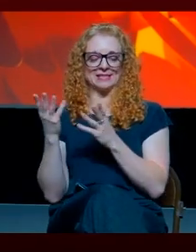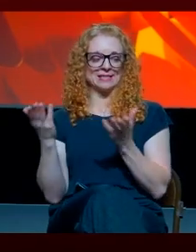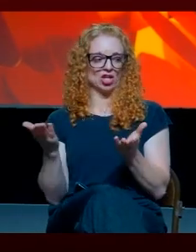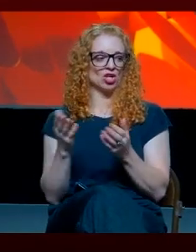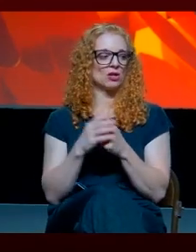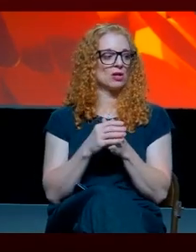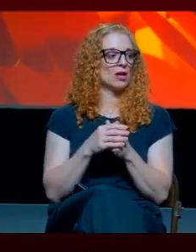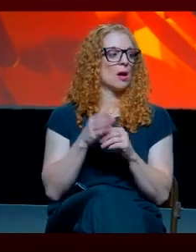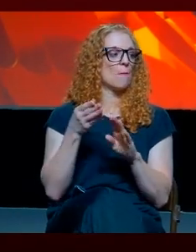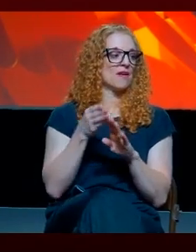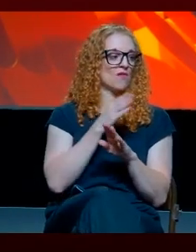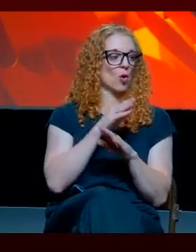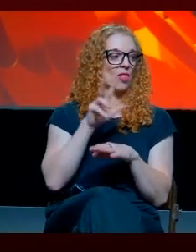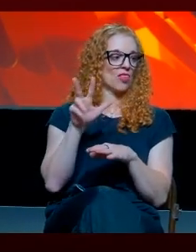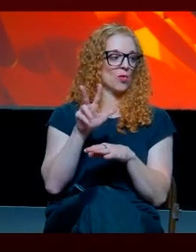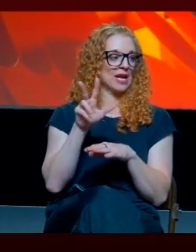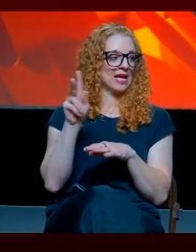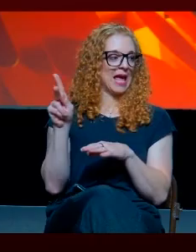before 3K,